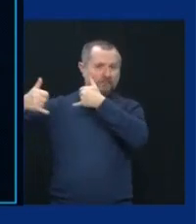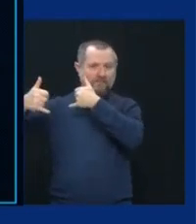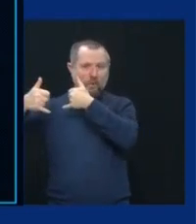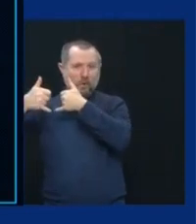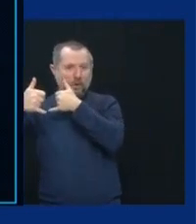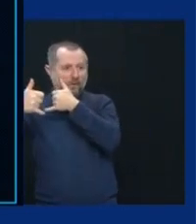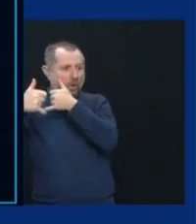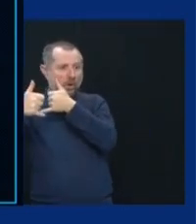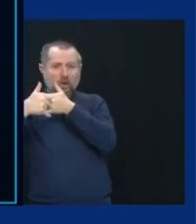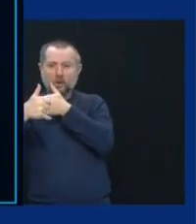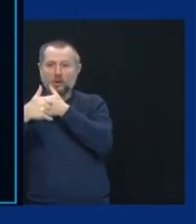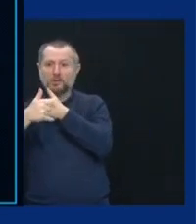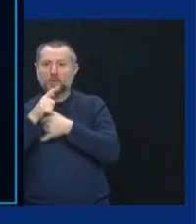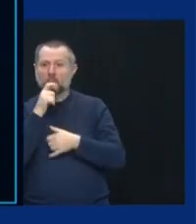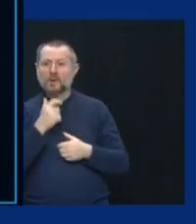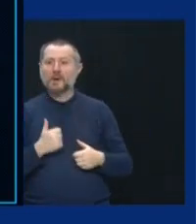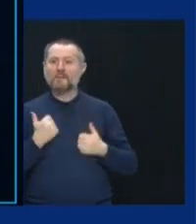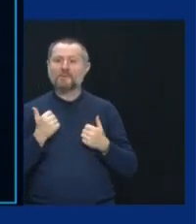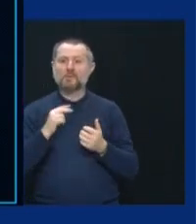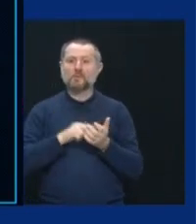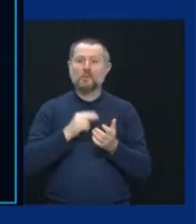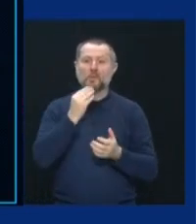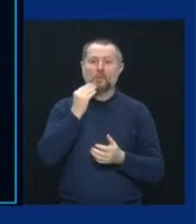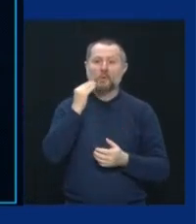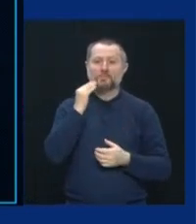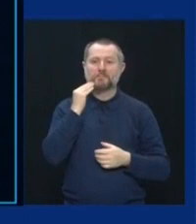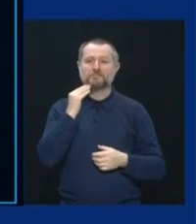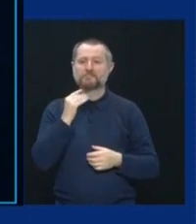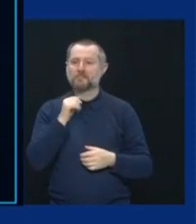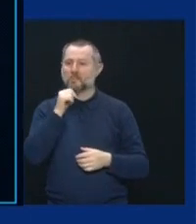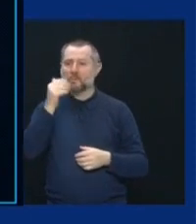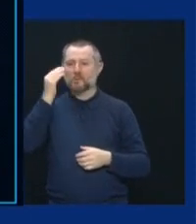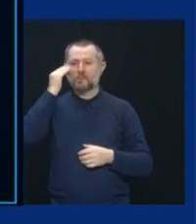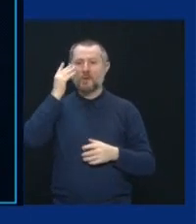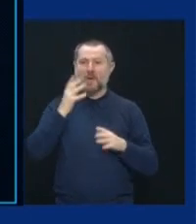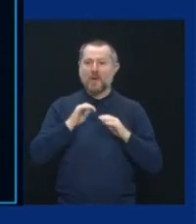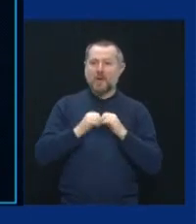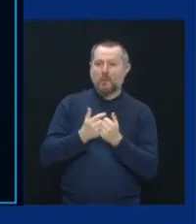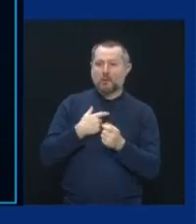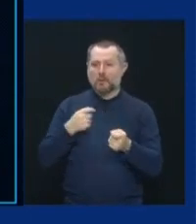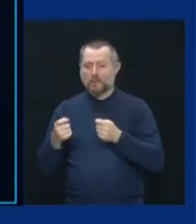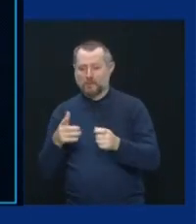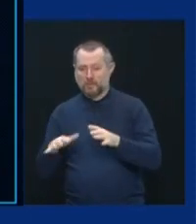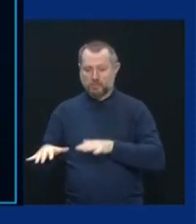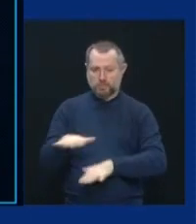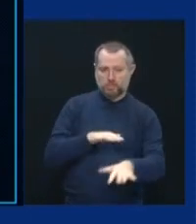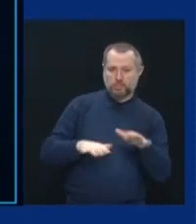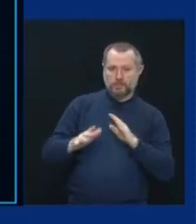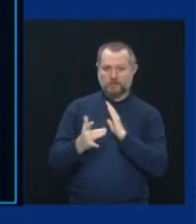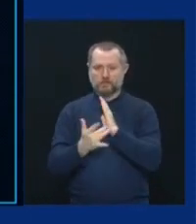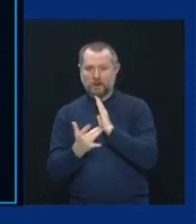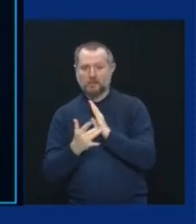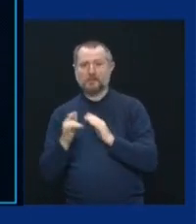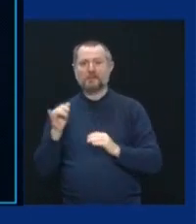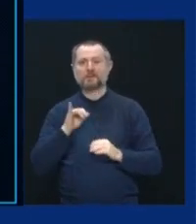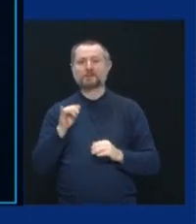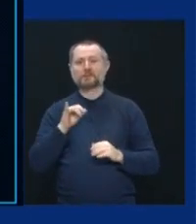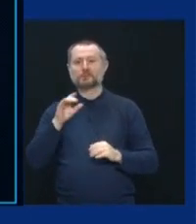People in nursing homes are not as conversant and facile on Zooms and